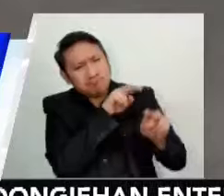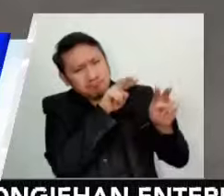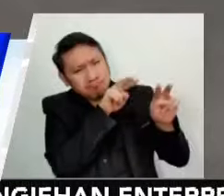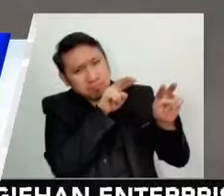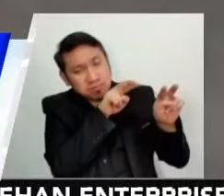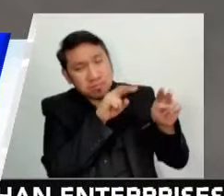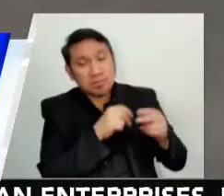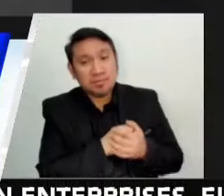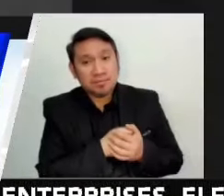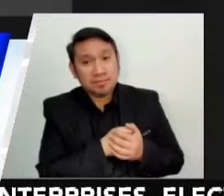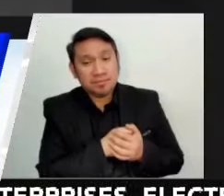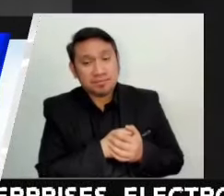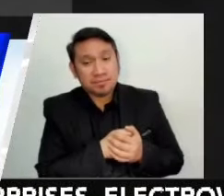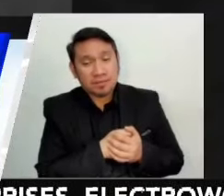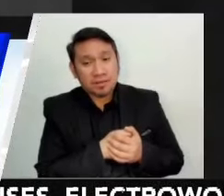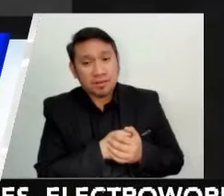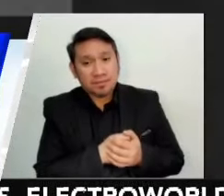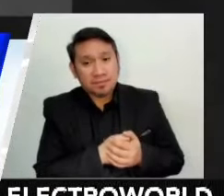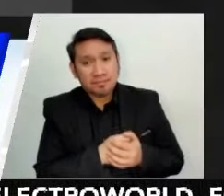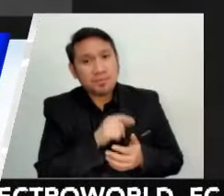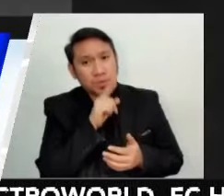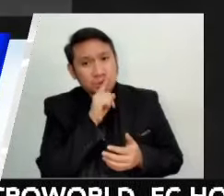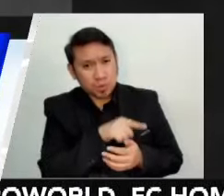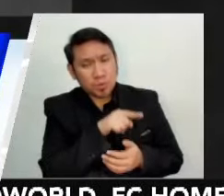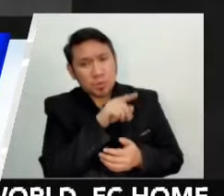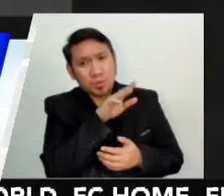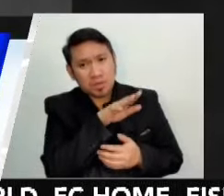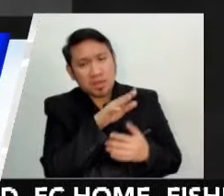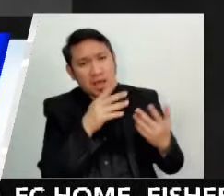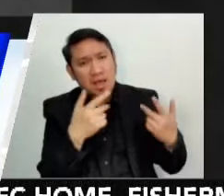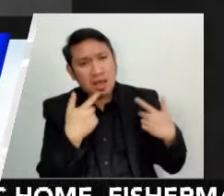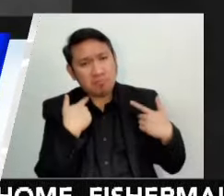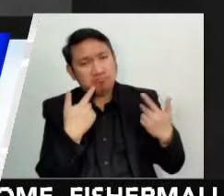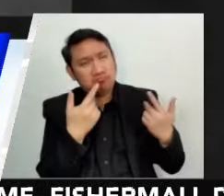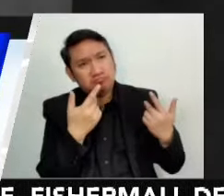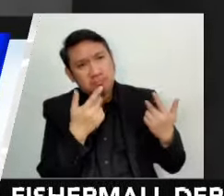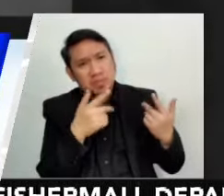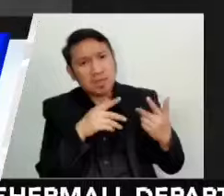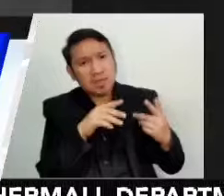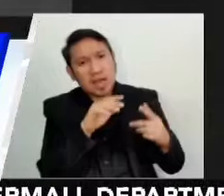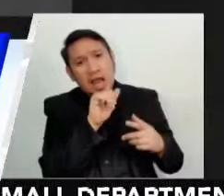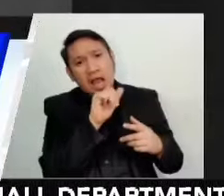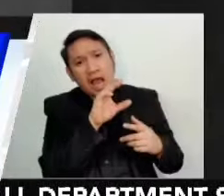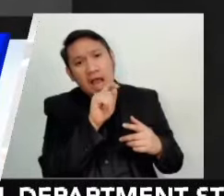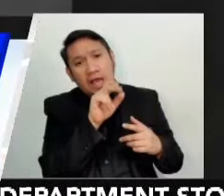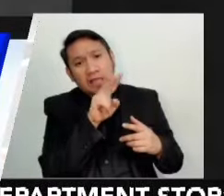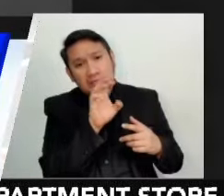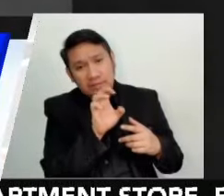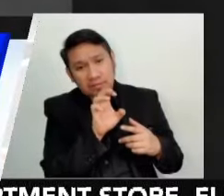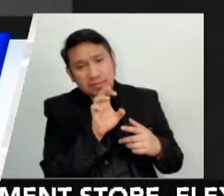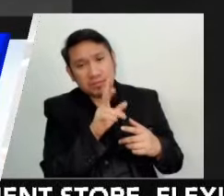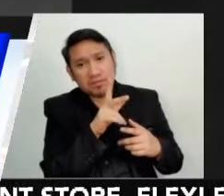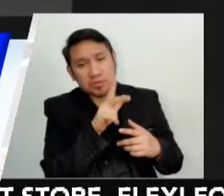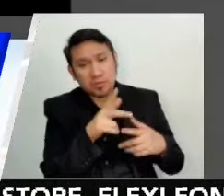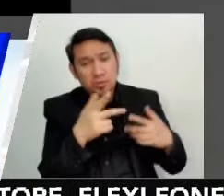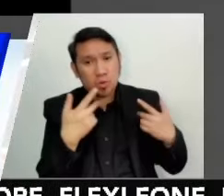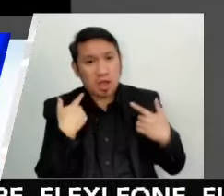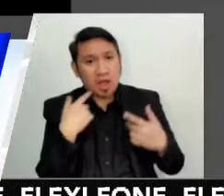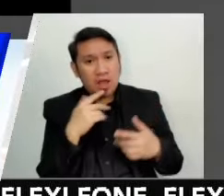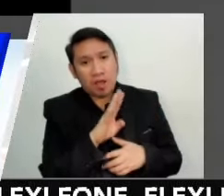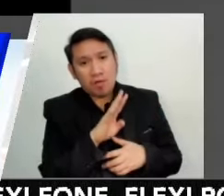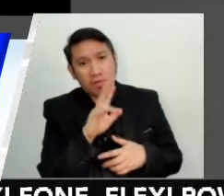it's active. And since 1866, meron na tayong 43 volcanic eruptions, opo, including the